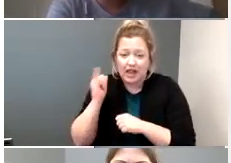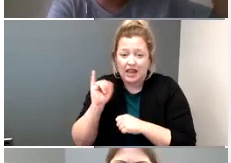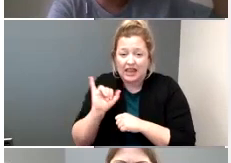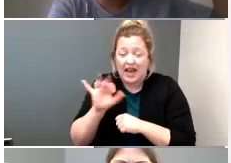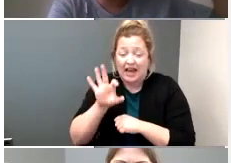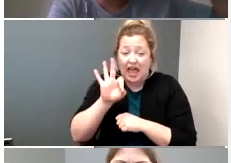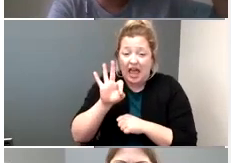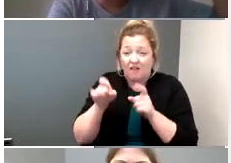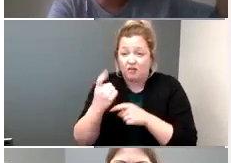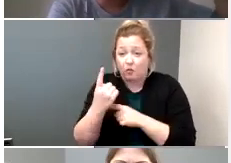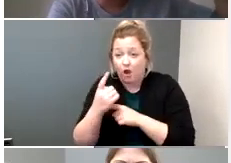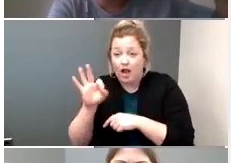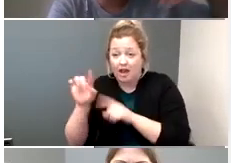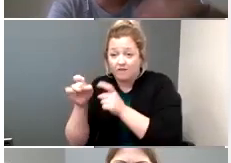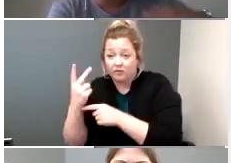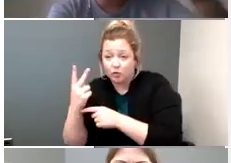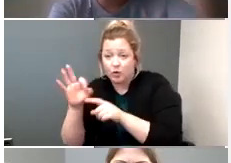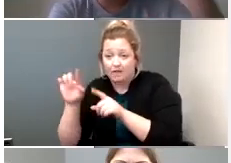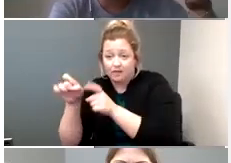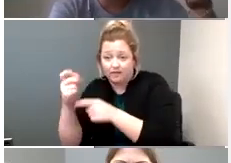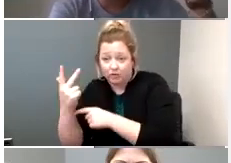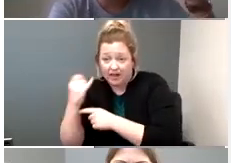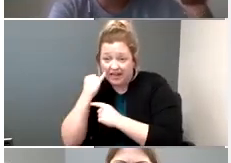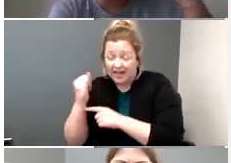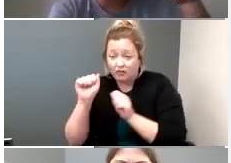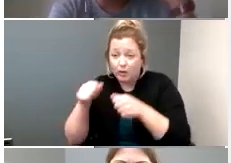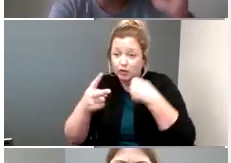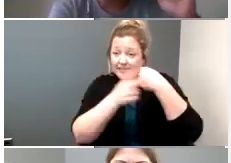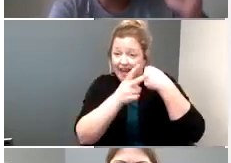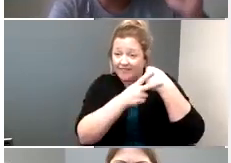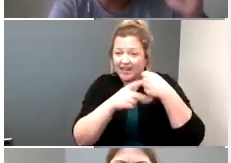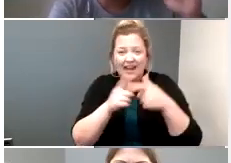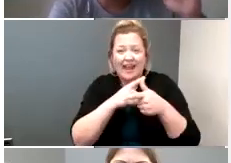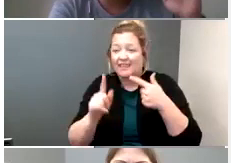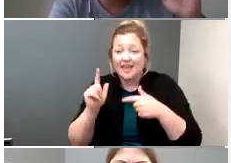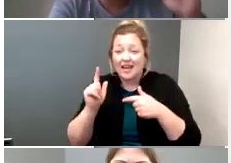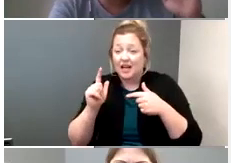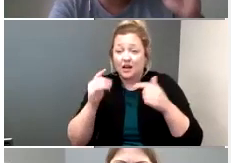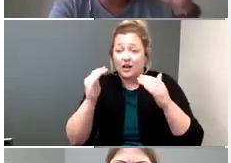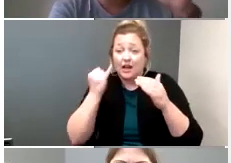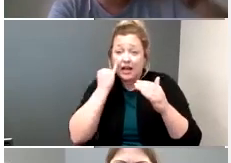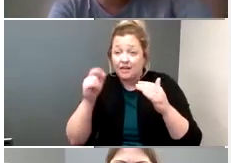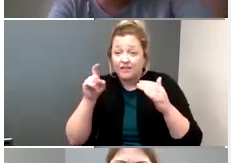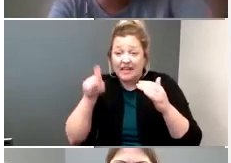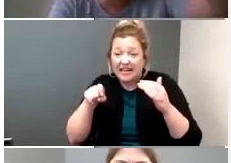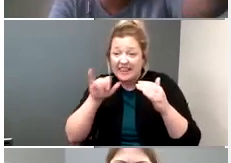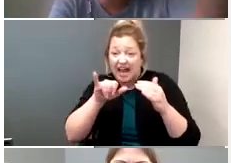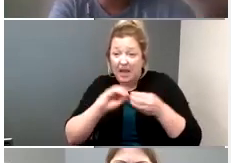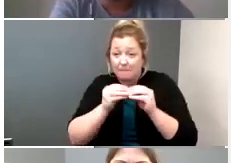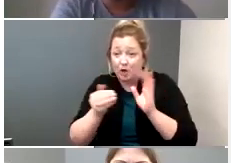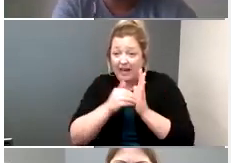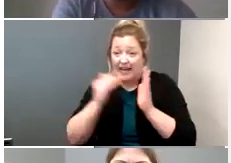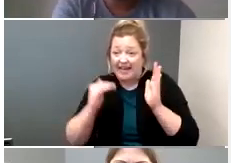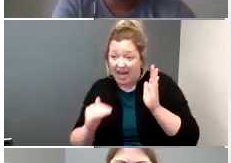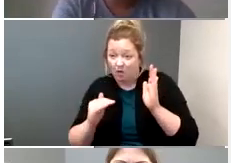we required f of 2 again, we can just query that value with a big O of 1 complexity. Then we would not have to go through this